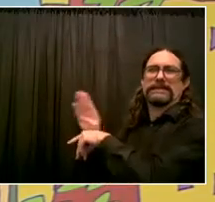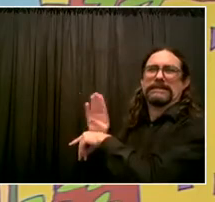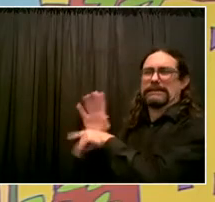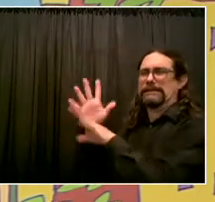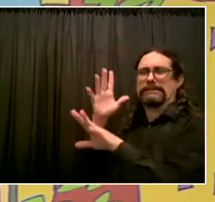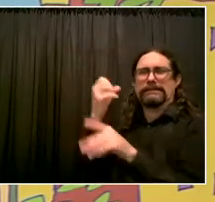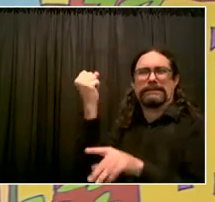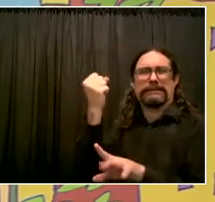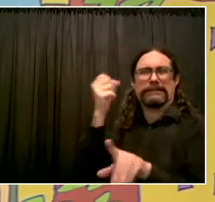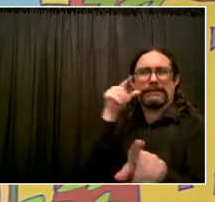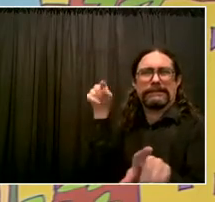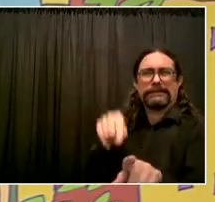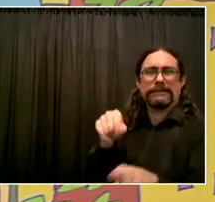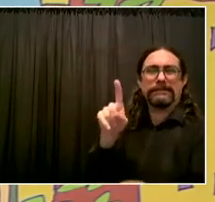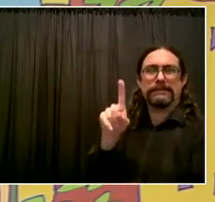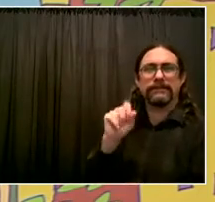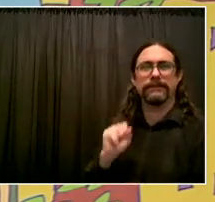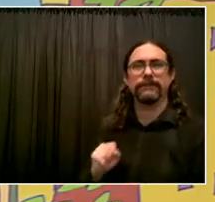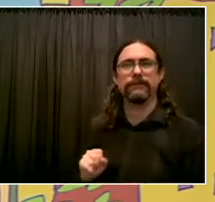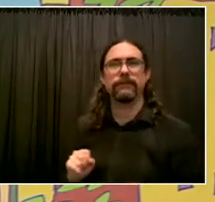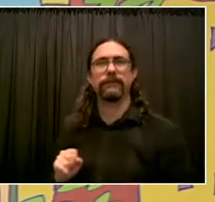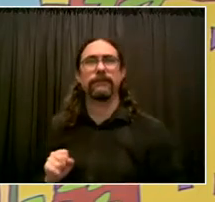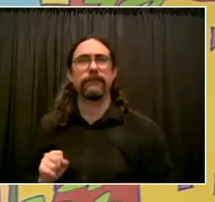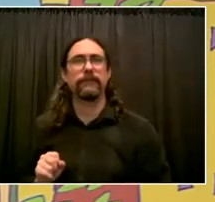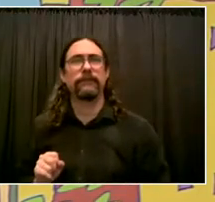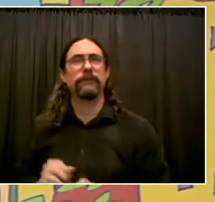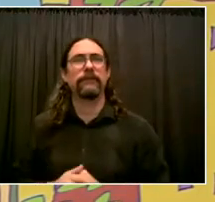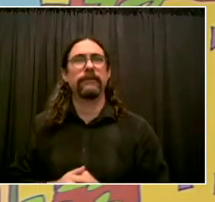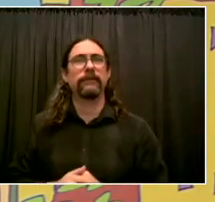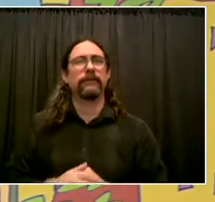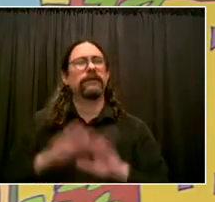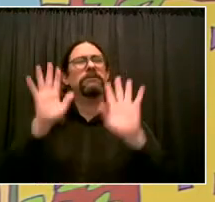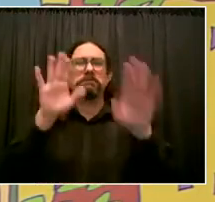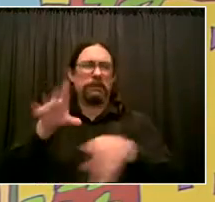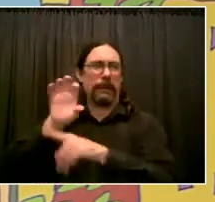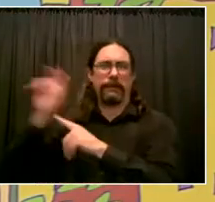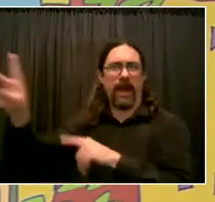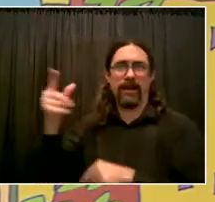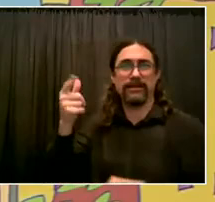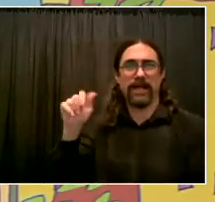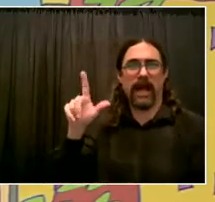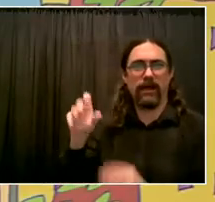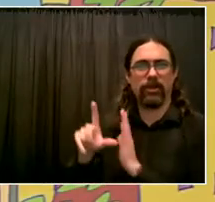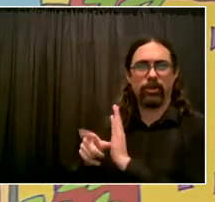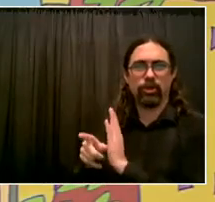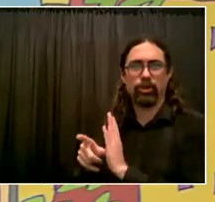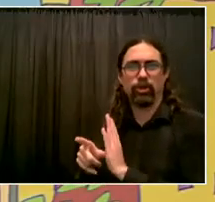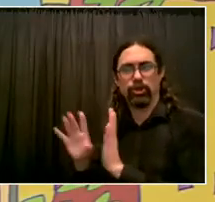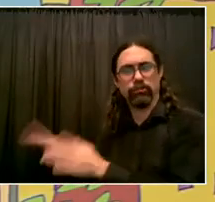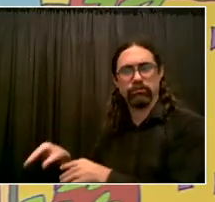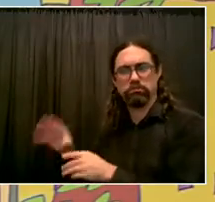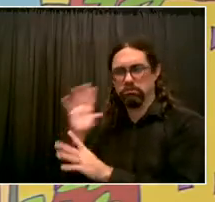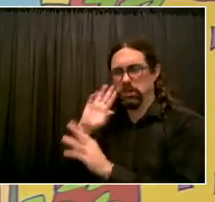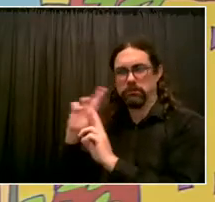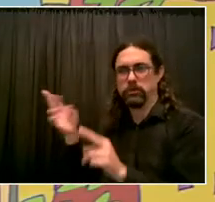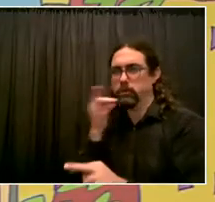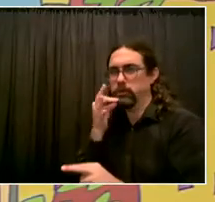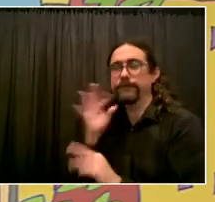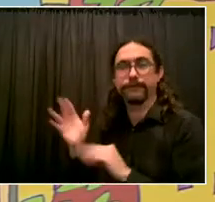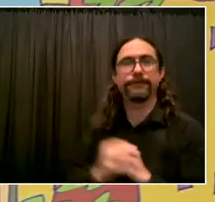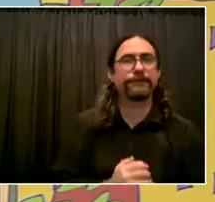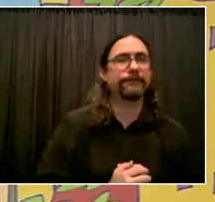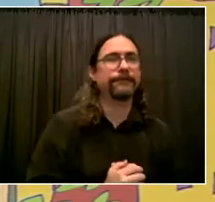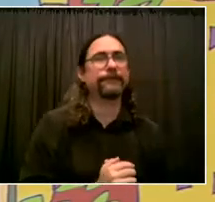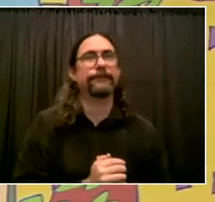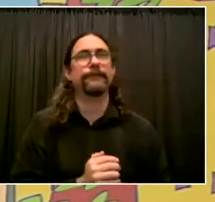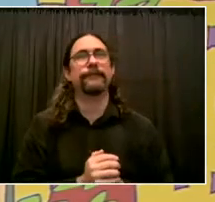All right, looks like we should keep moving on. We'll bring her back as soon as she's ready. Okay, it's Monday morning, that's all right.